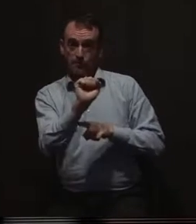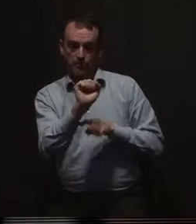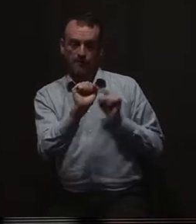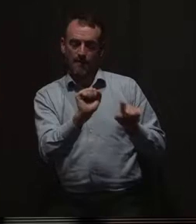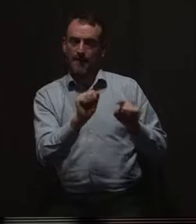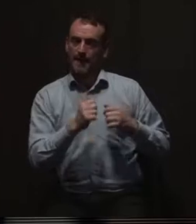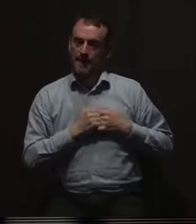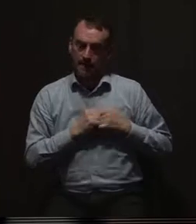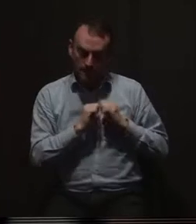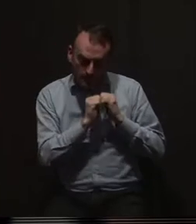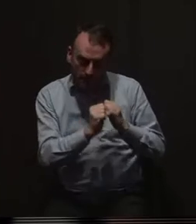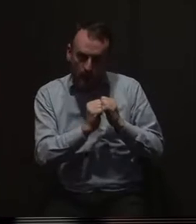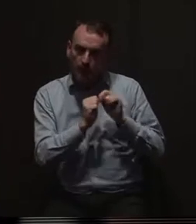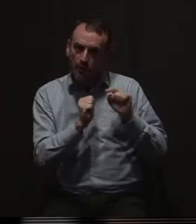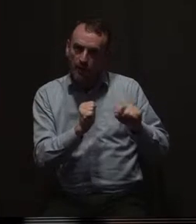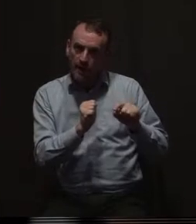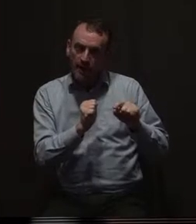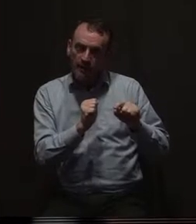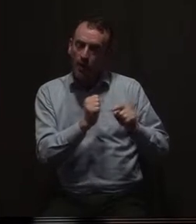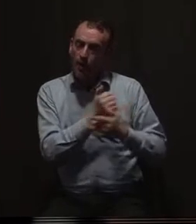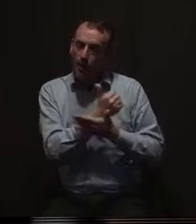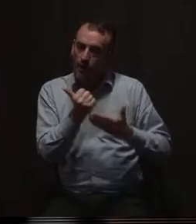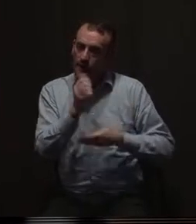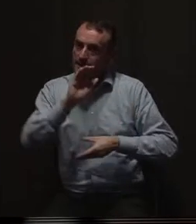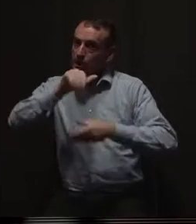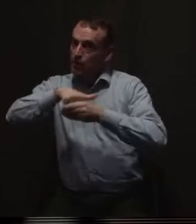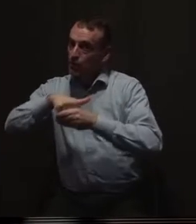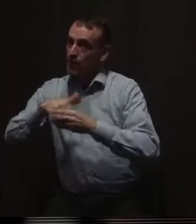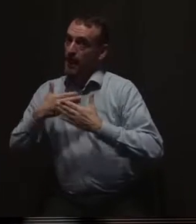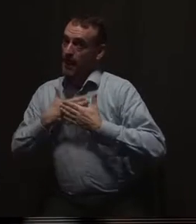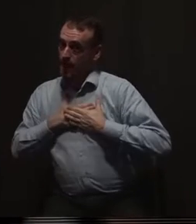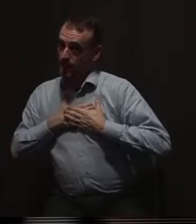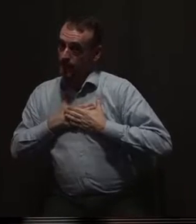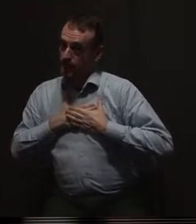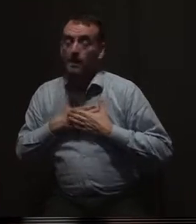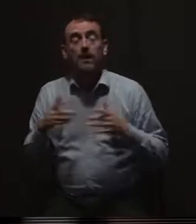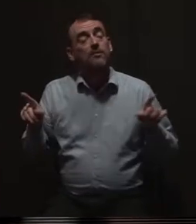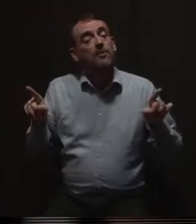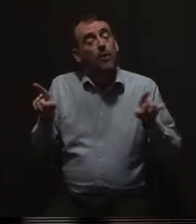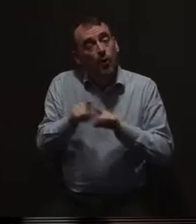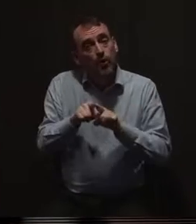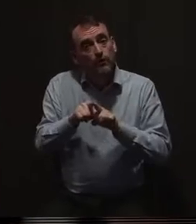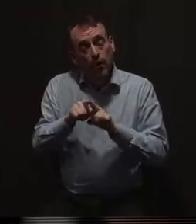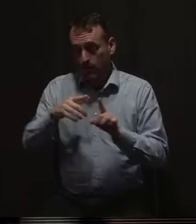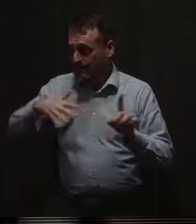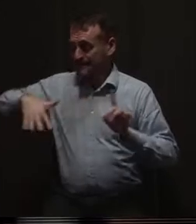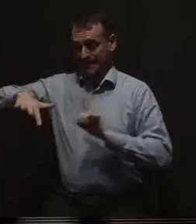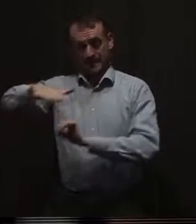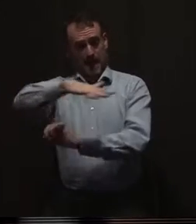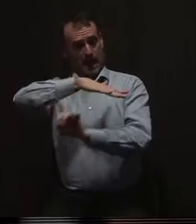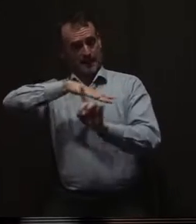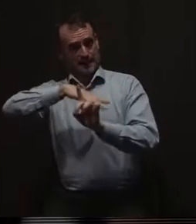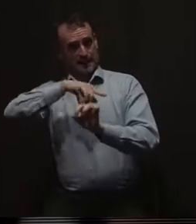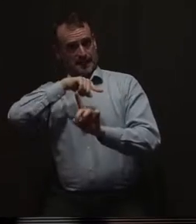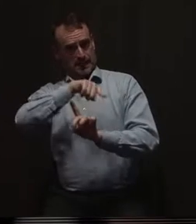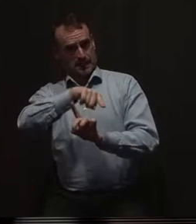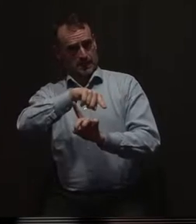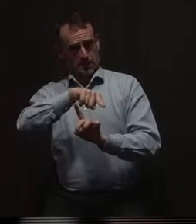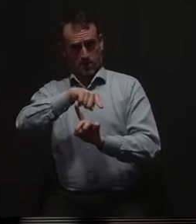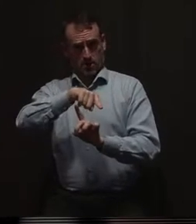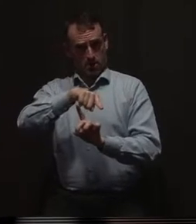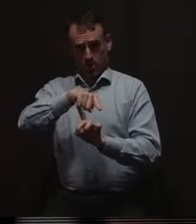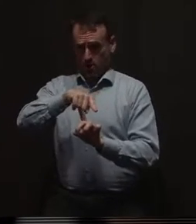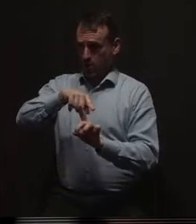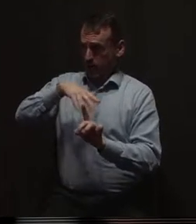had this idea of love in them. But it also means that if you look at our society, we don't have to wait for a revolution to talk about healing. So what do